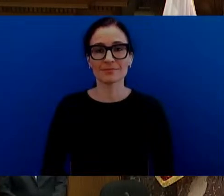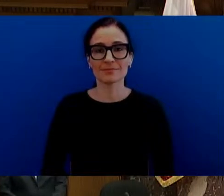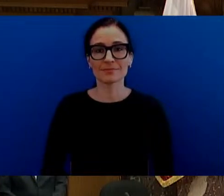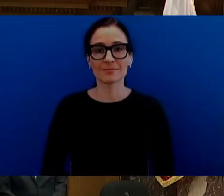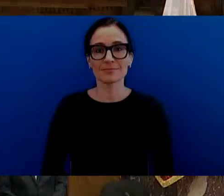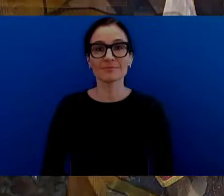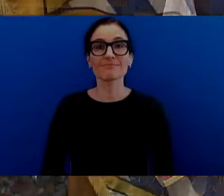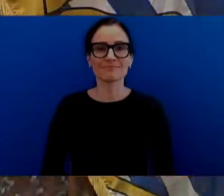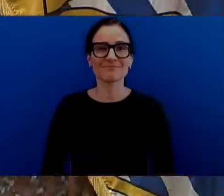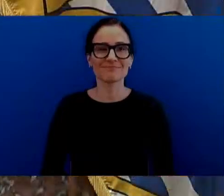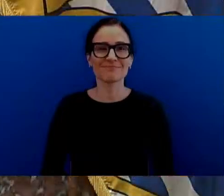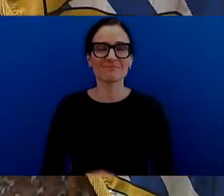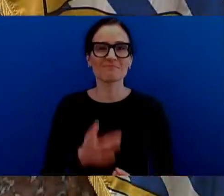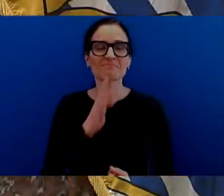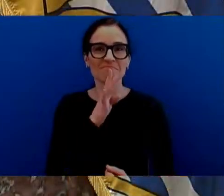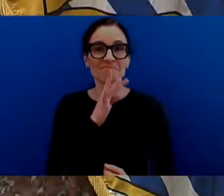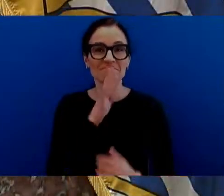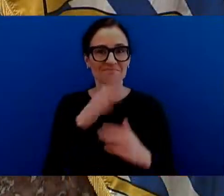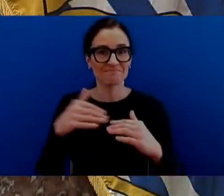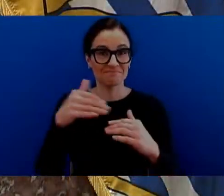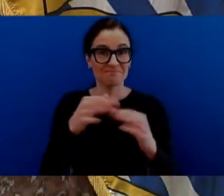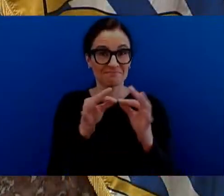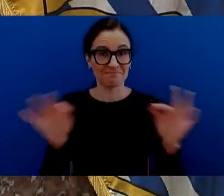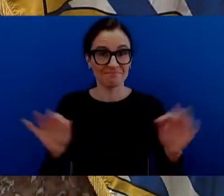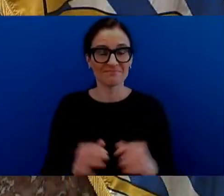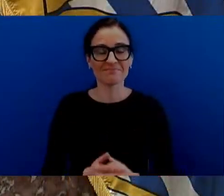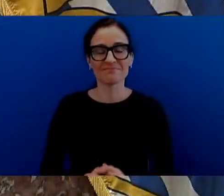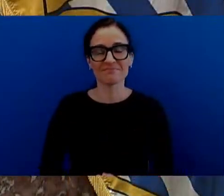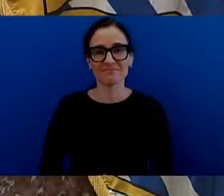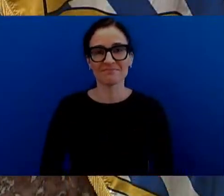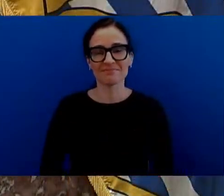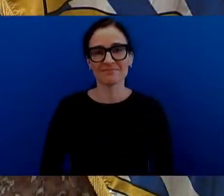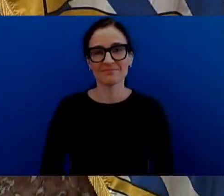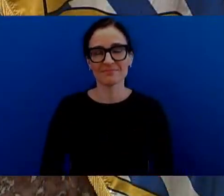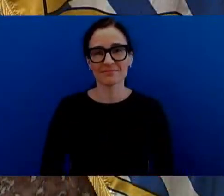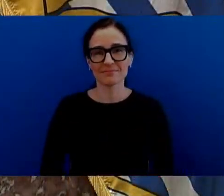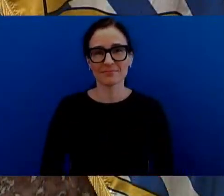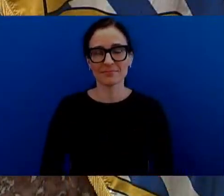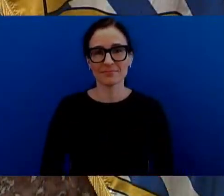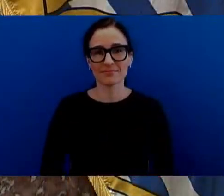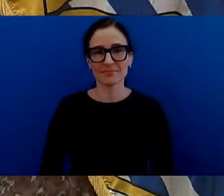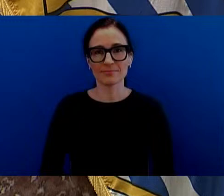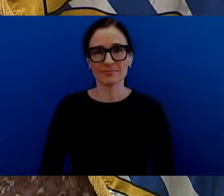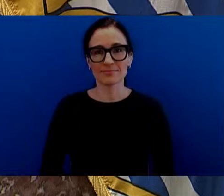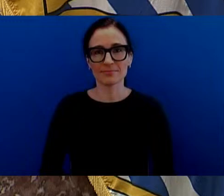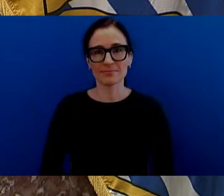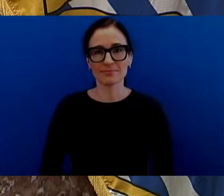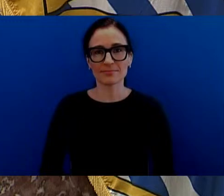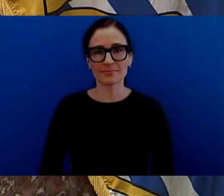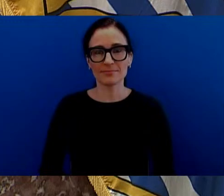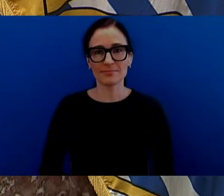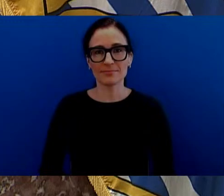Asa Volkaletsa, Jessa Ethlesen at Lakwangan,